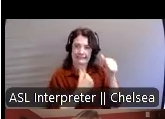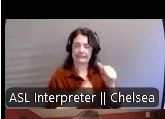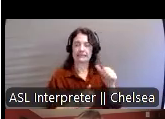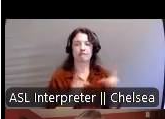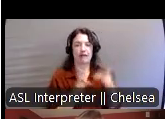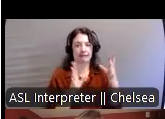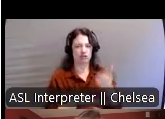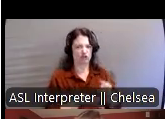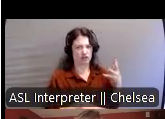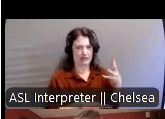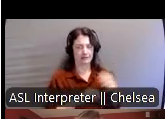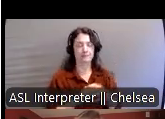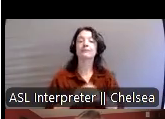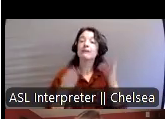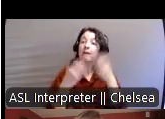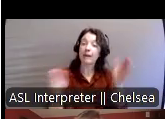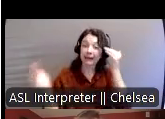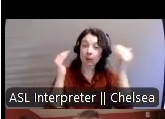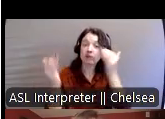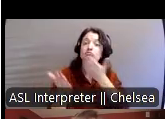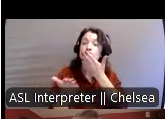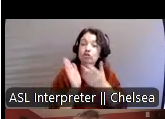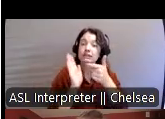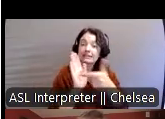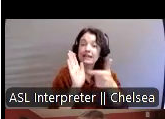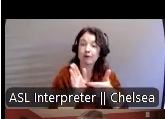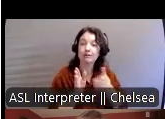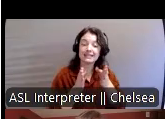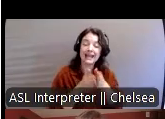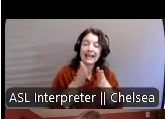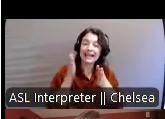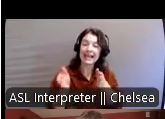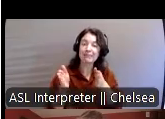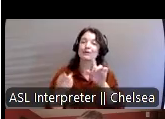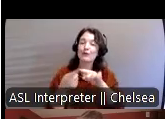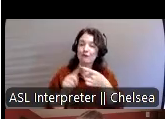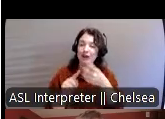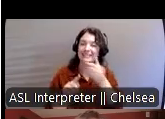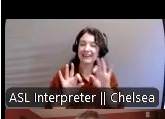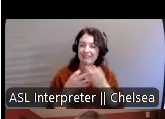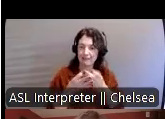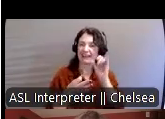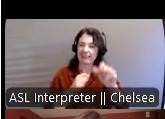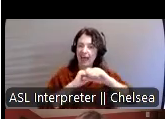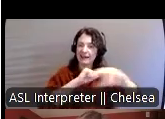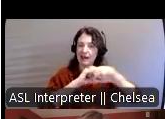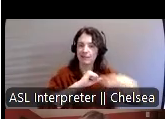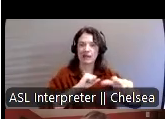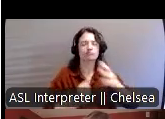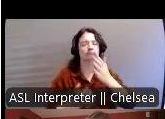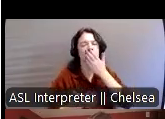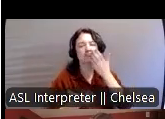example of public awareness campaigns is the Neighbors, Friends, and Family through Western University. It is a campaign with excellent